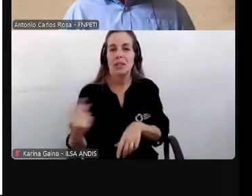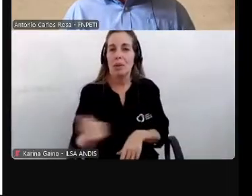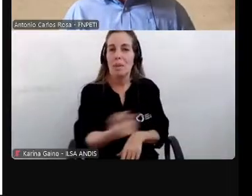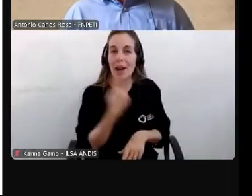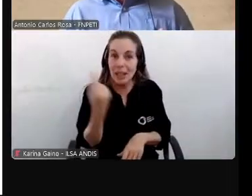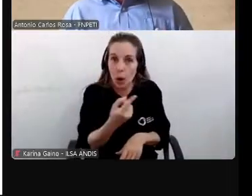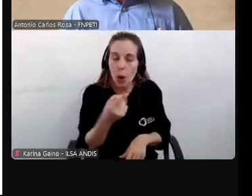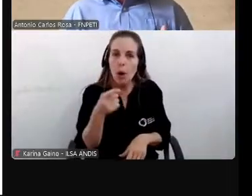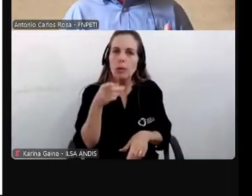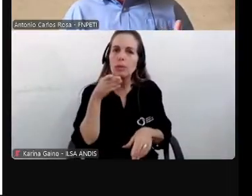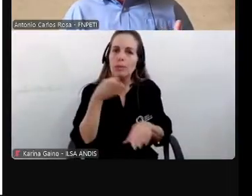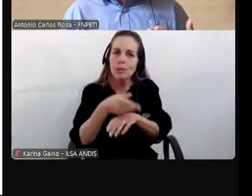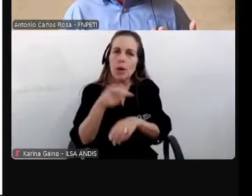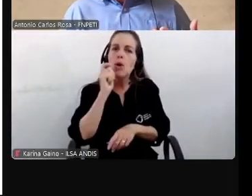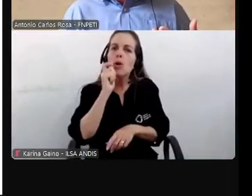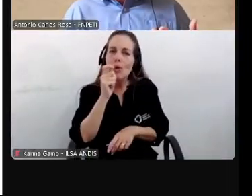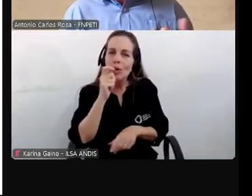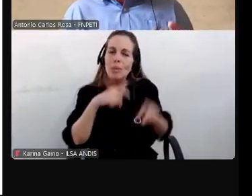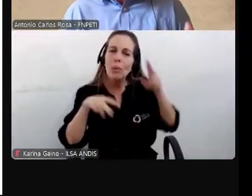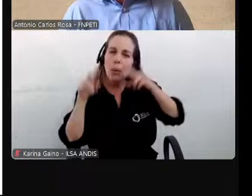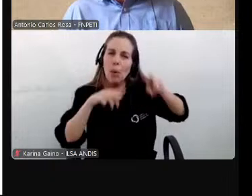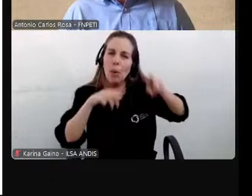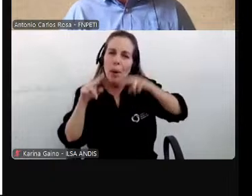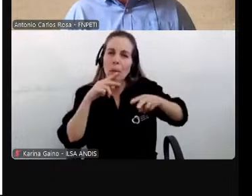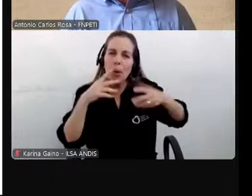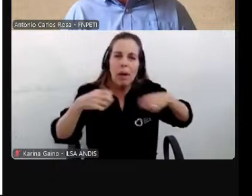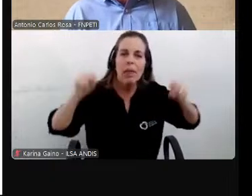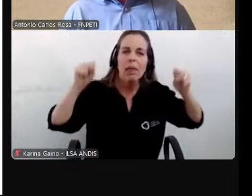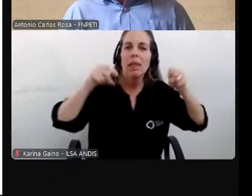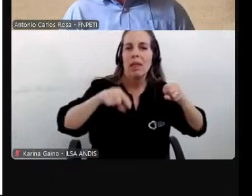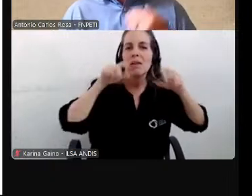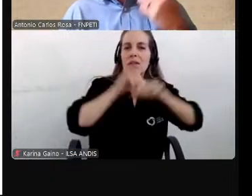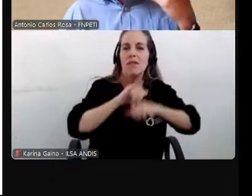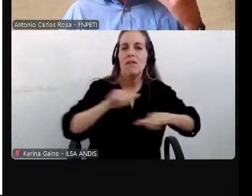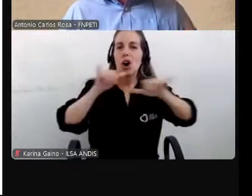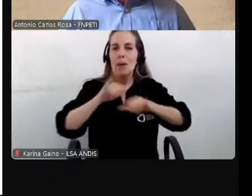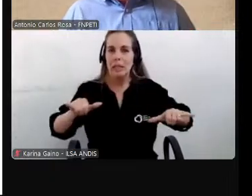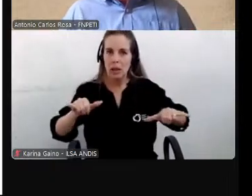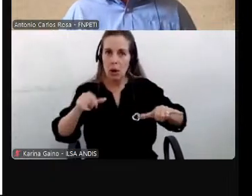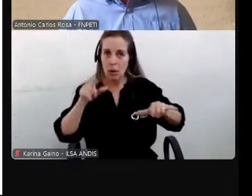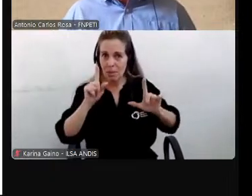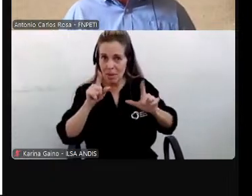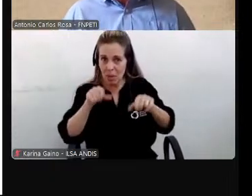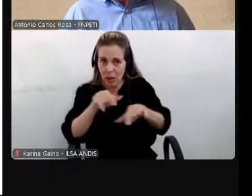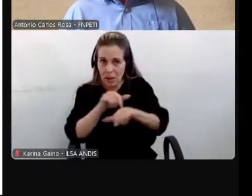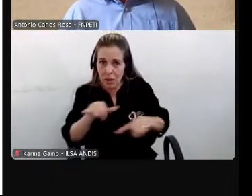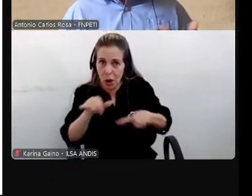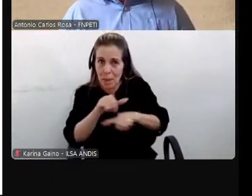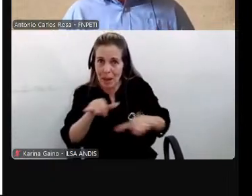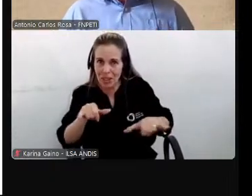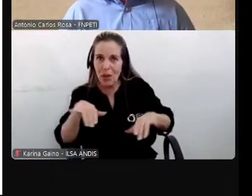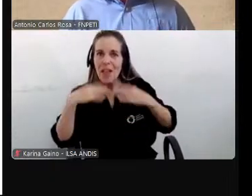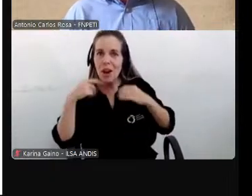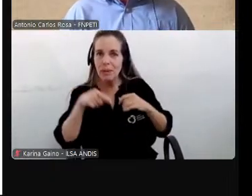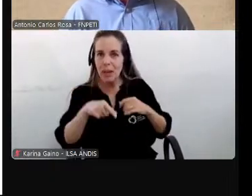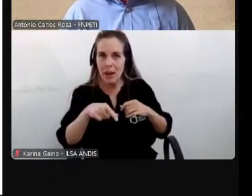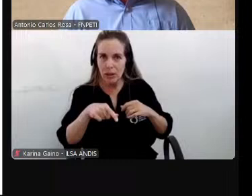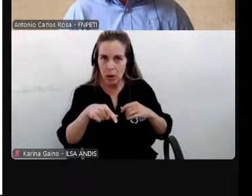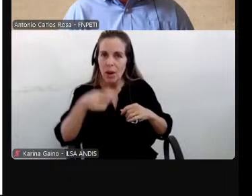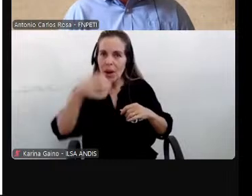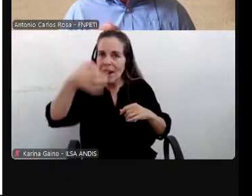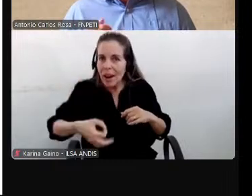you're searching in Google in this data repository from the